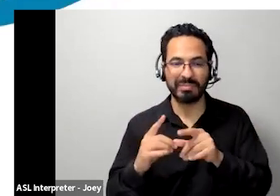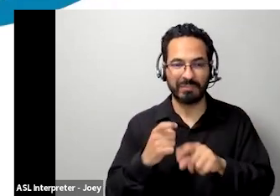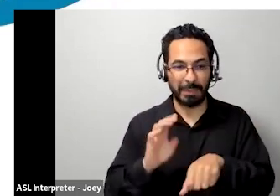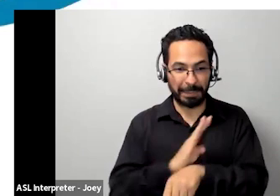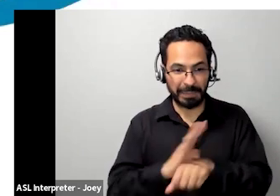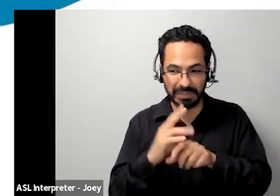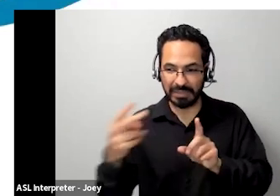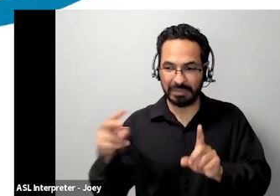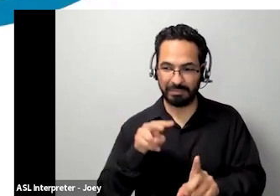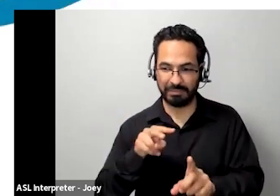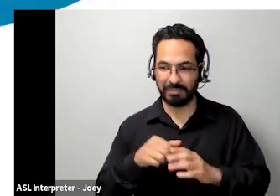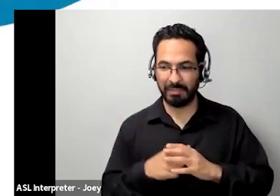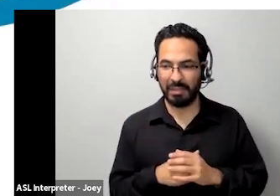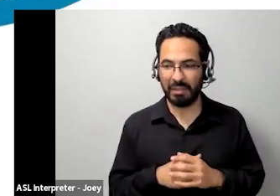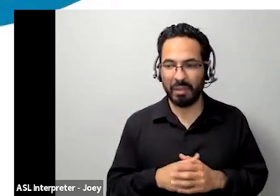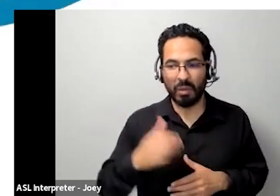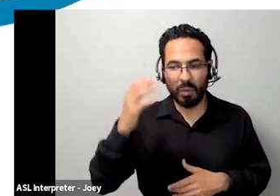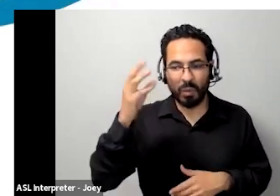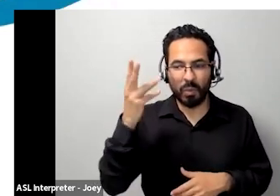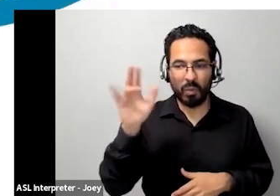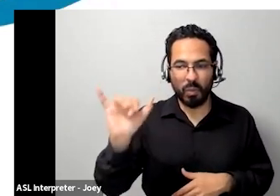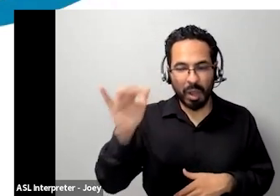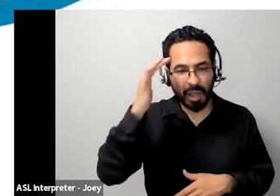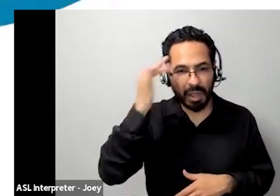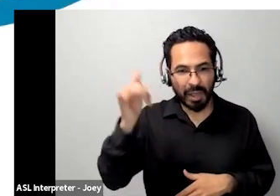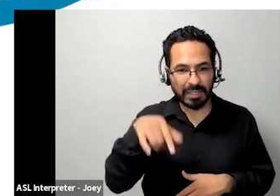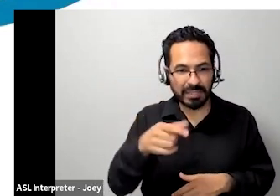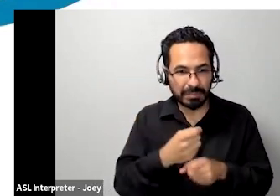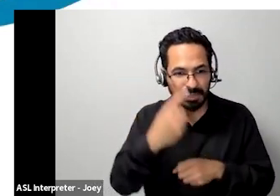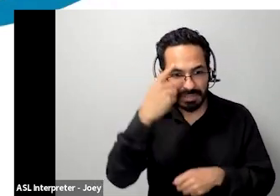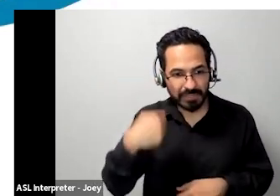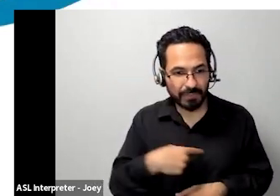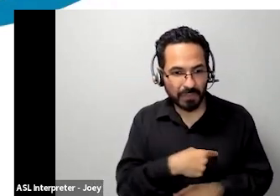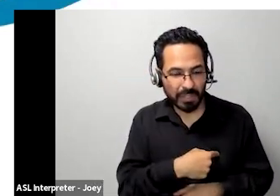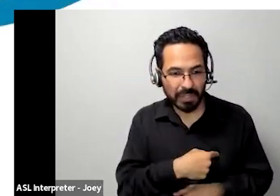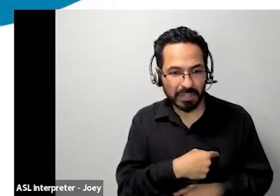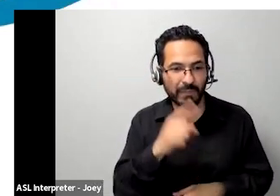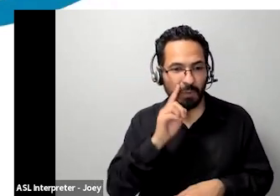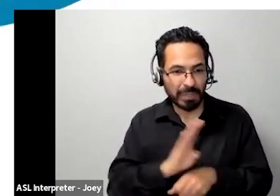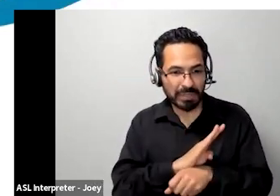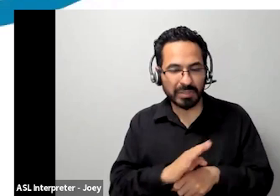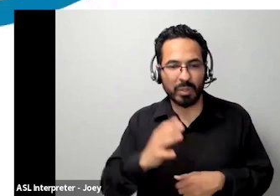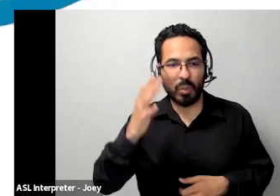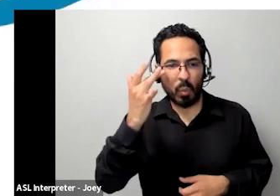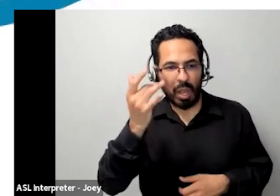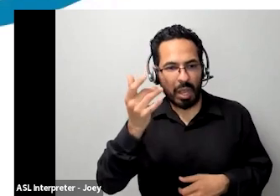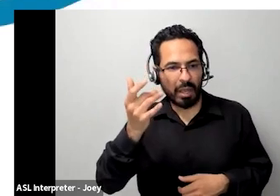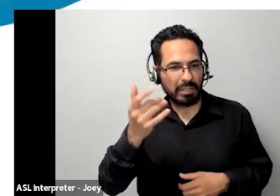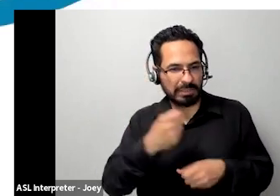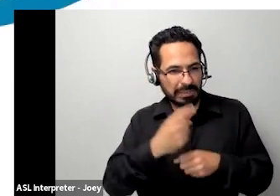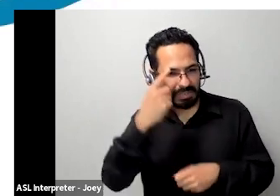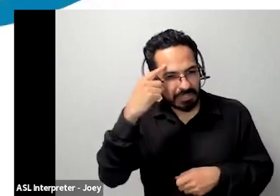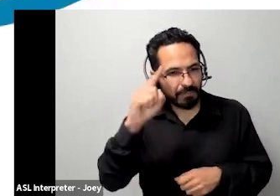sense, why does this make sense for us when it comes to business? Why does this make sense for us when it comes